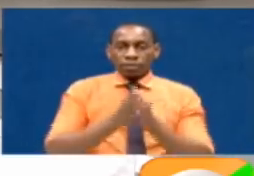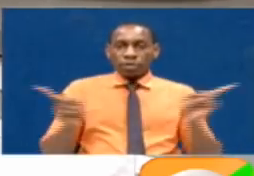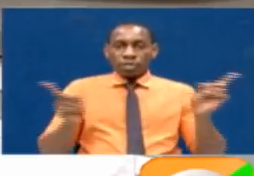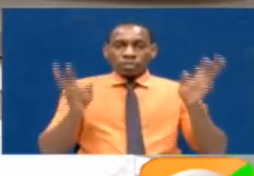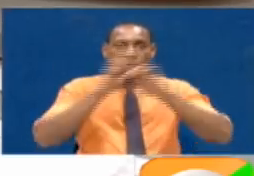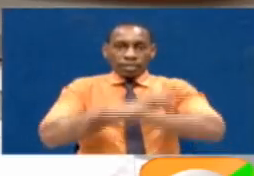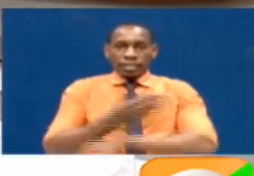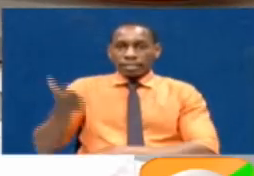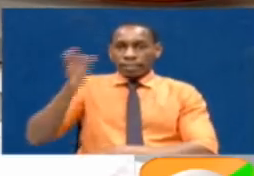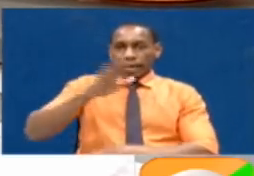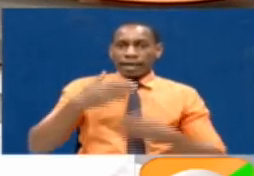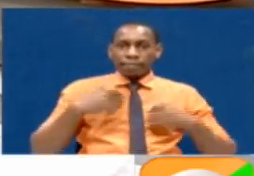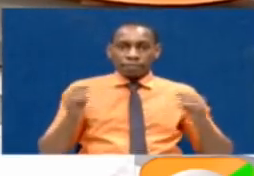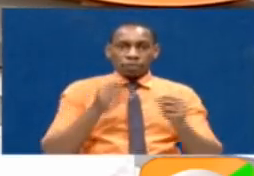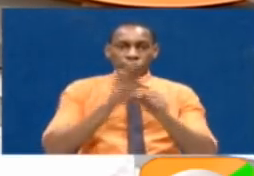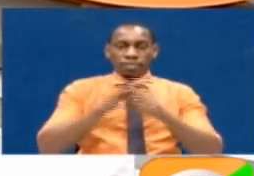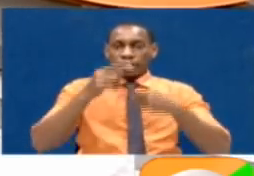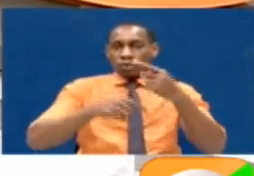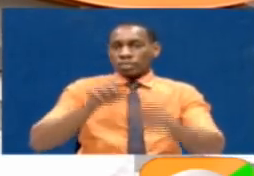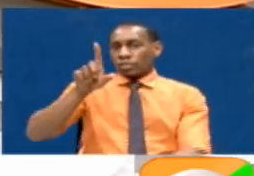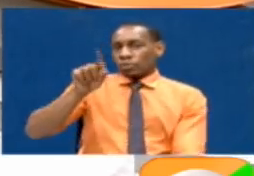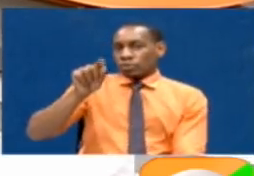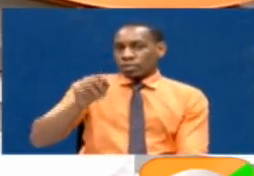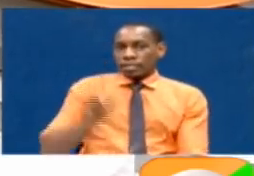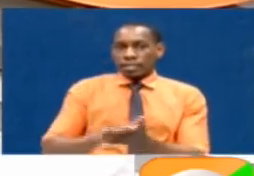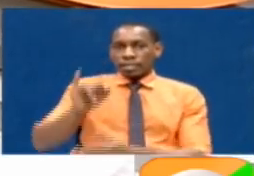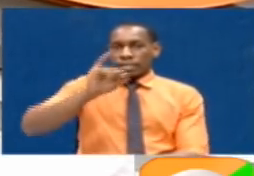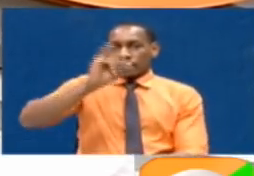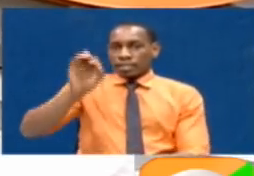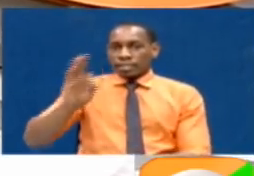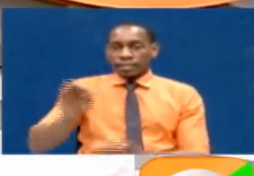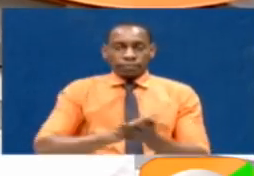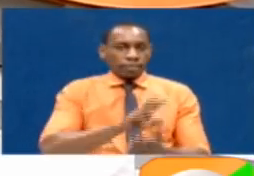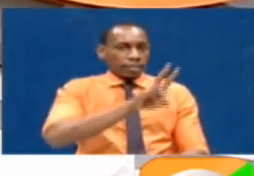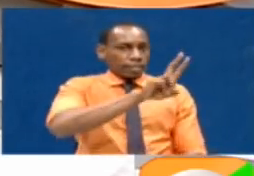break, come back. There's plenty more ahead. Keep tweeting at Koinange Jeff. At Vicky Rubidiri.